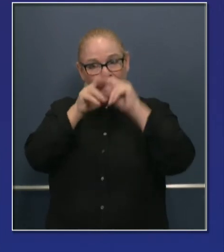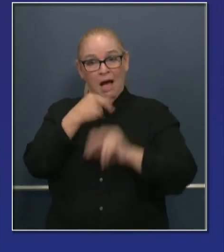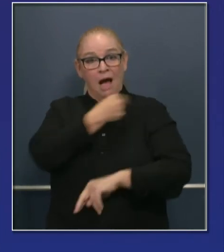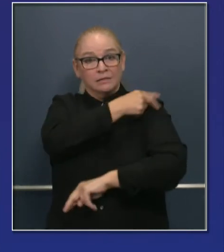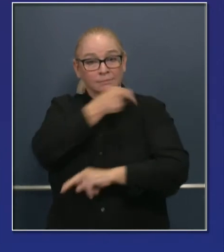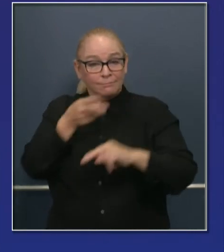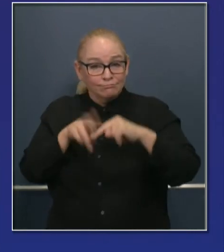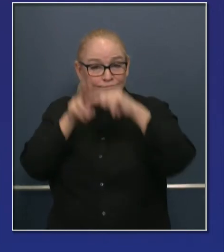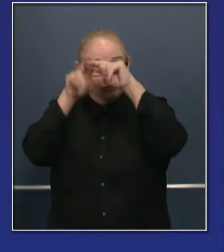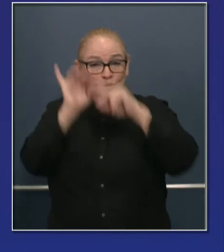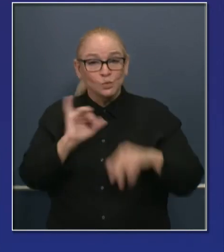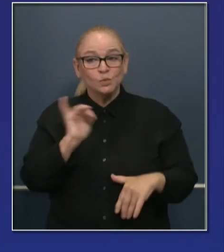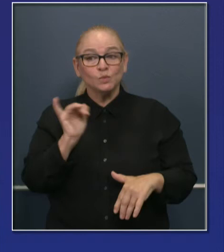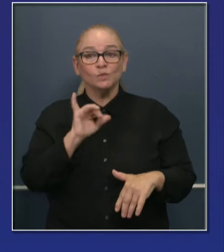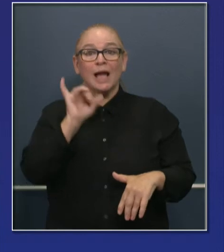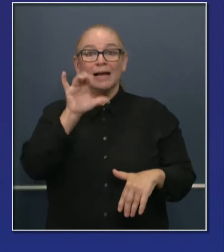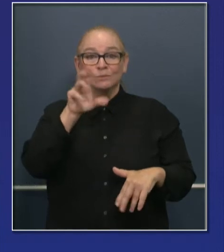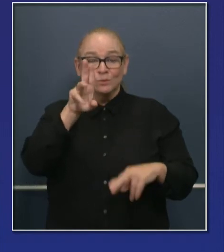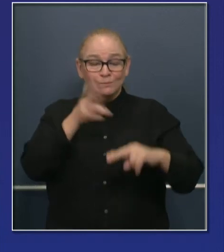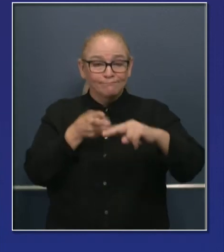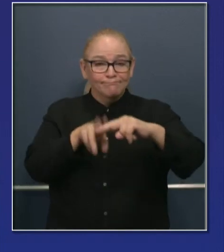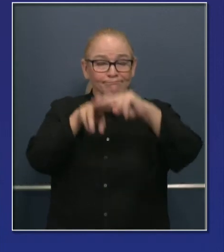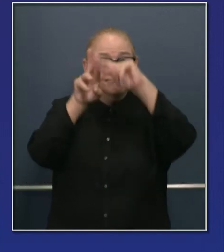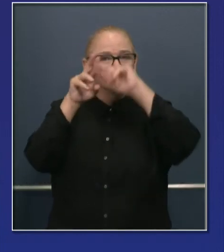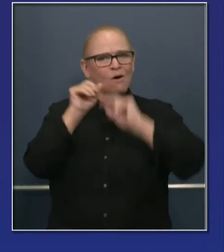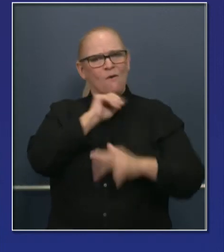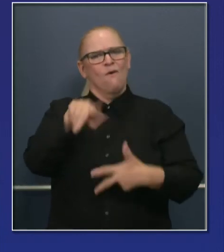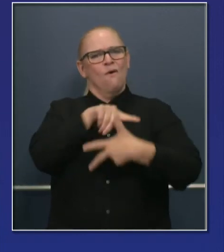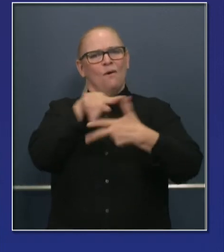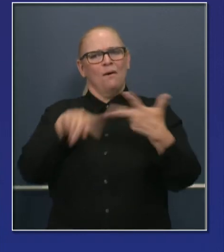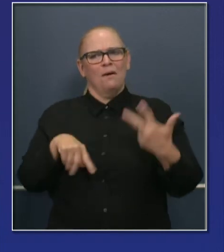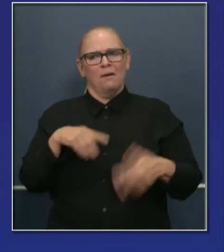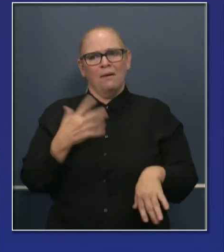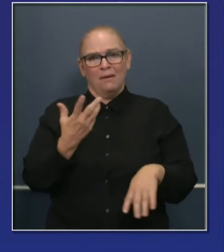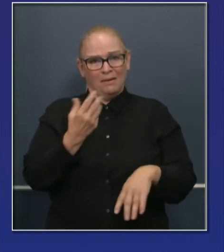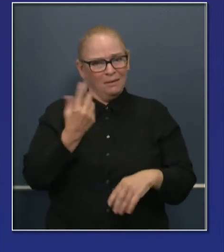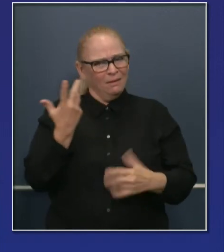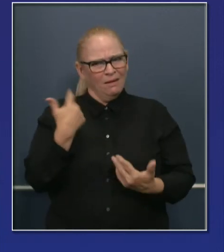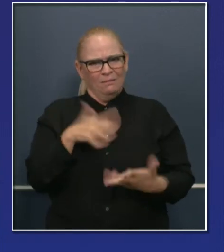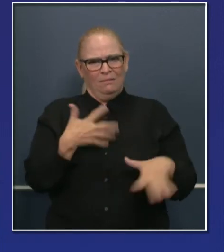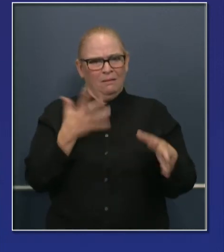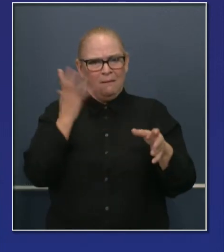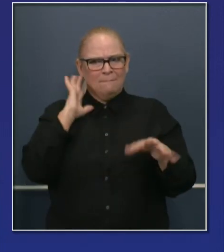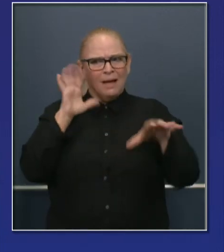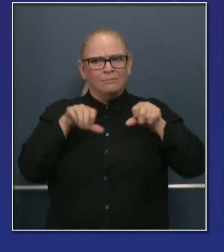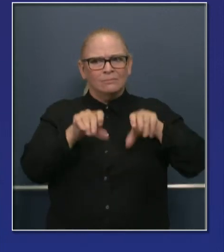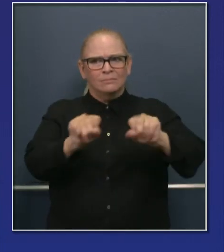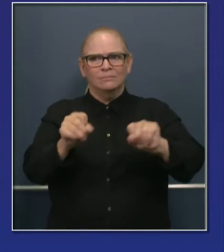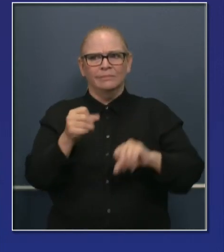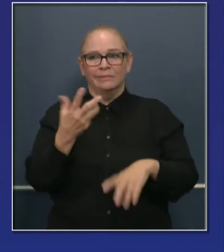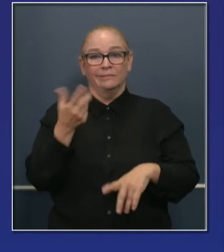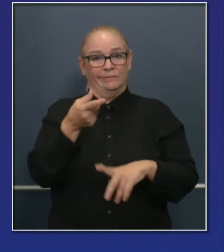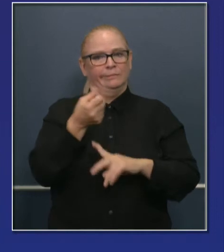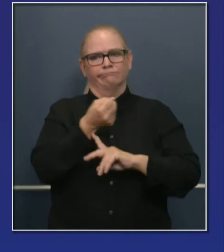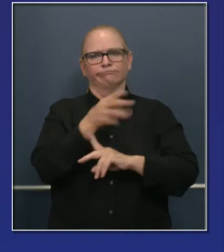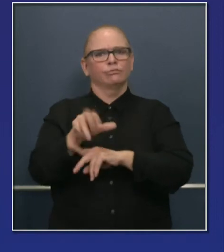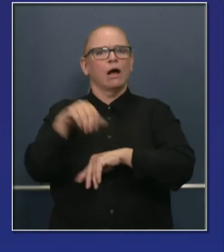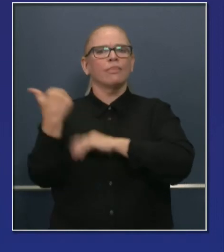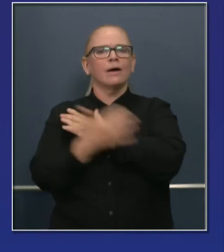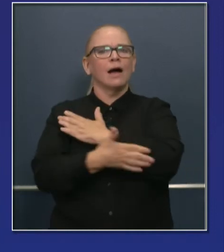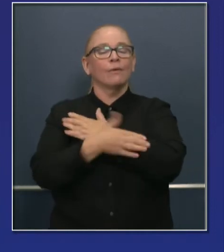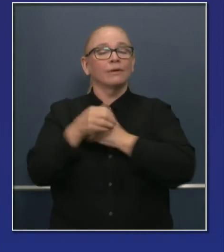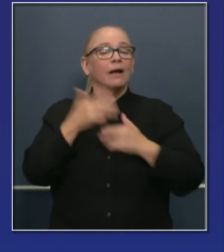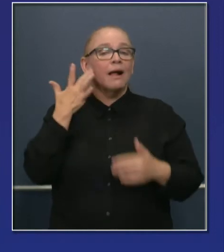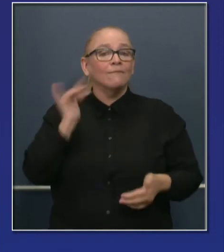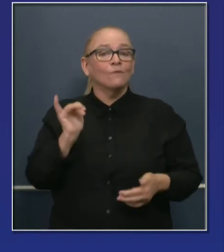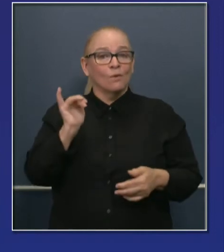just positivity rates in the Valley, outpacing the rest of California. And if you ask me today, what our biggest area